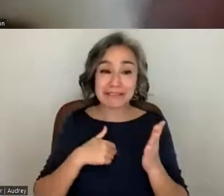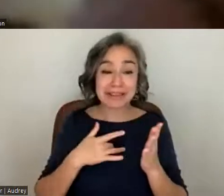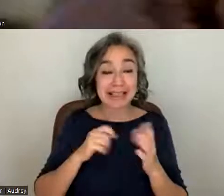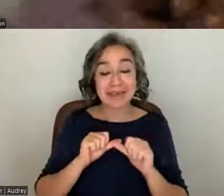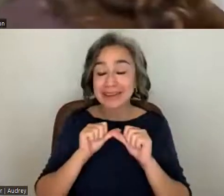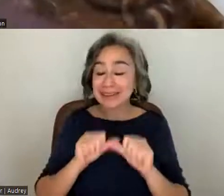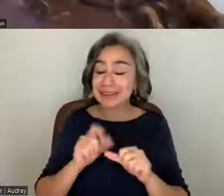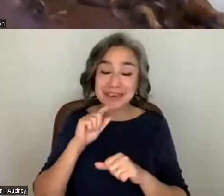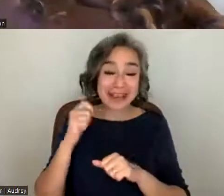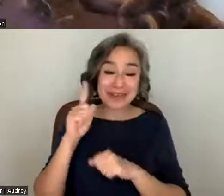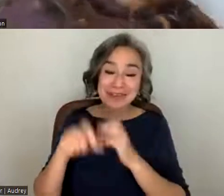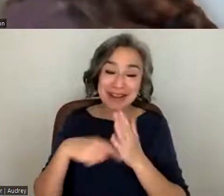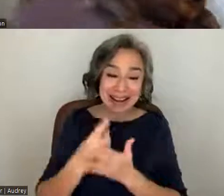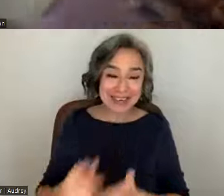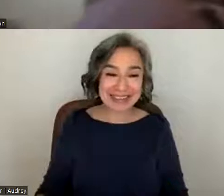another hour.